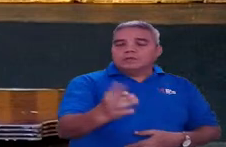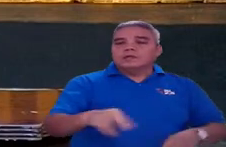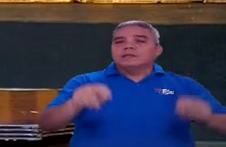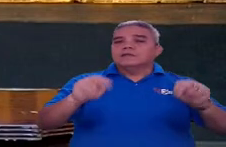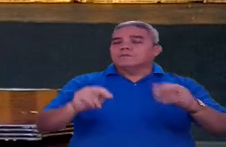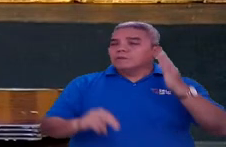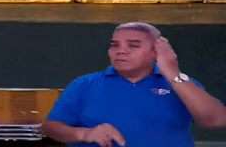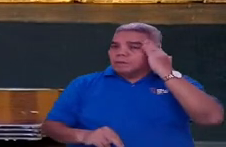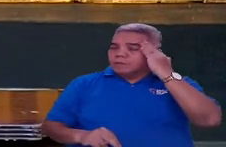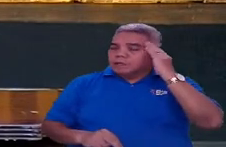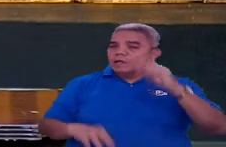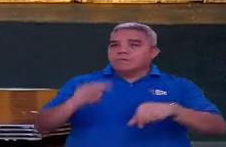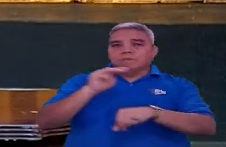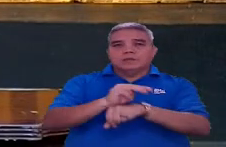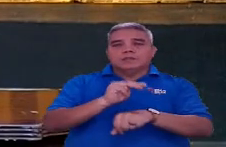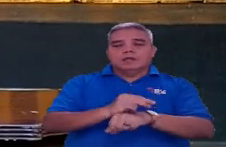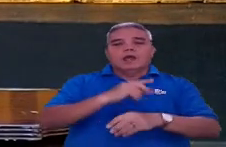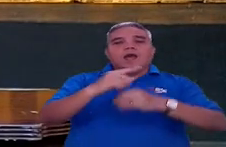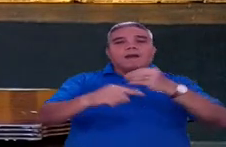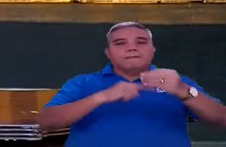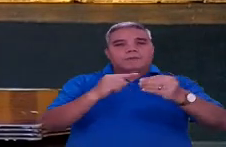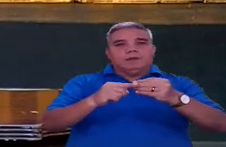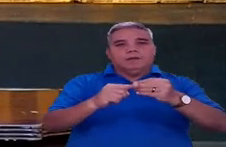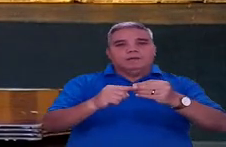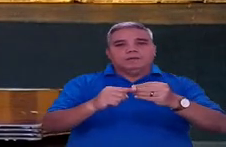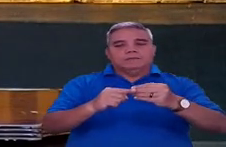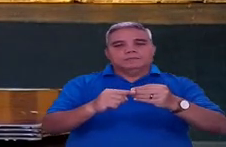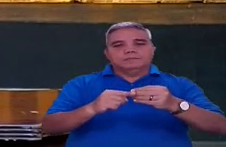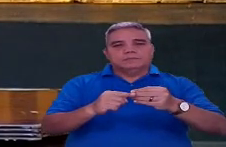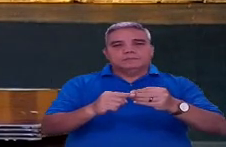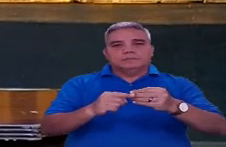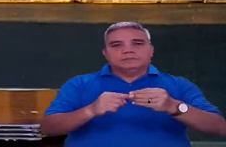to be mindful about our ministry according to our